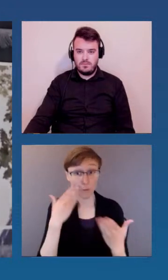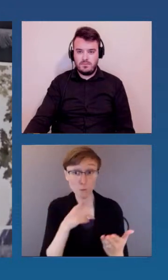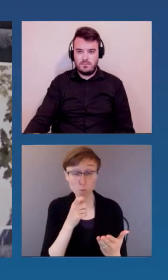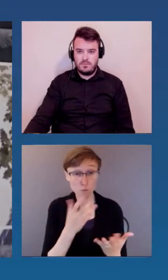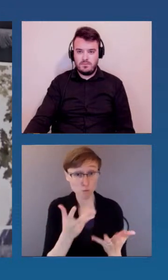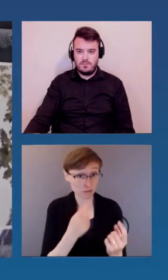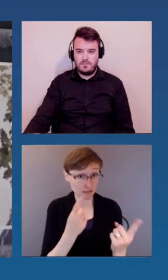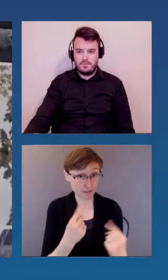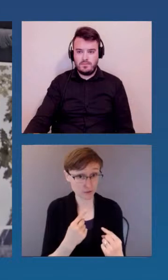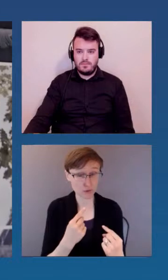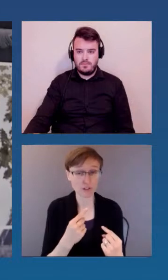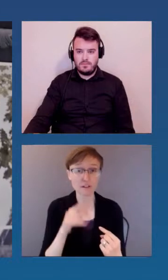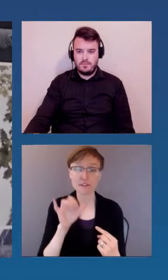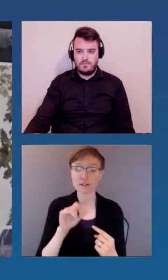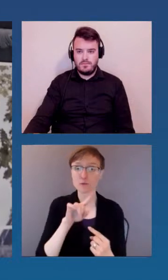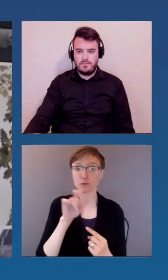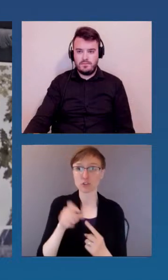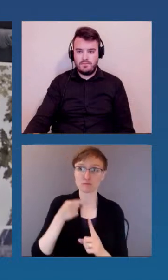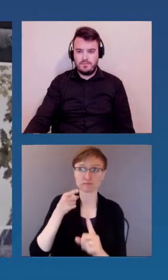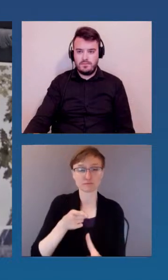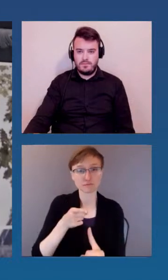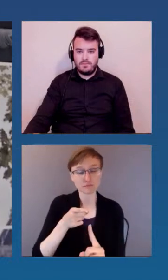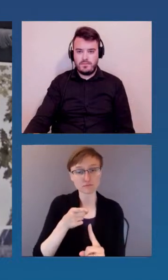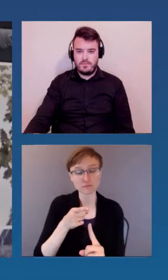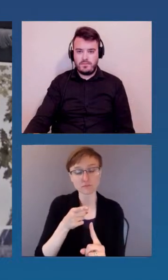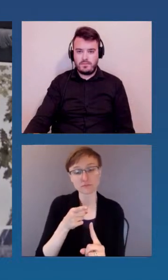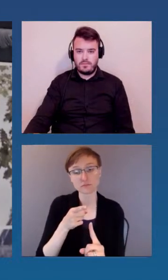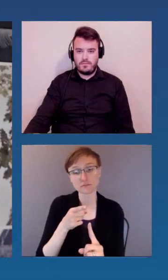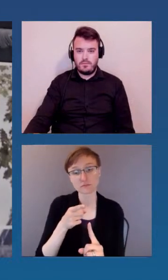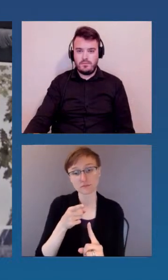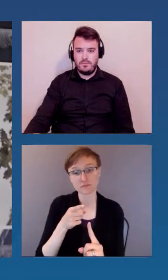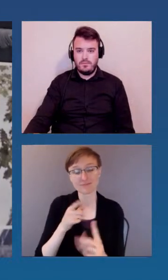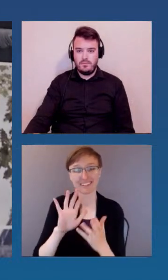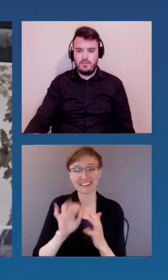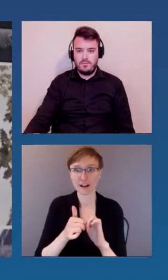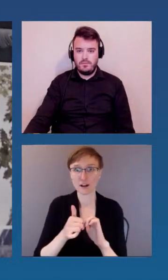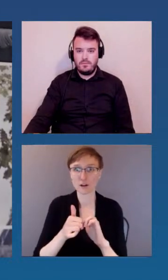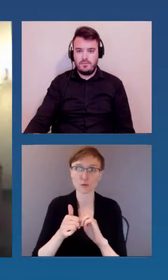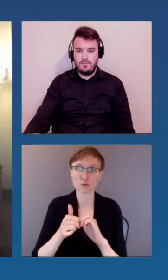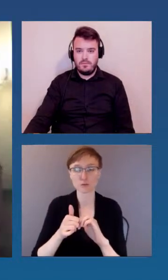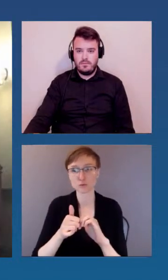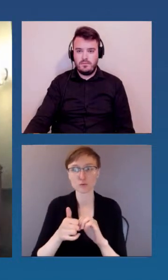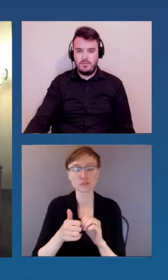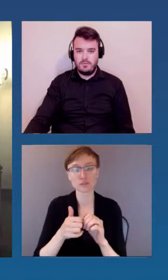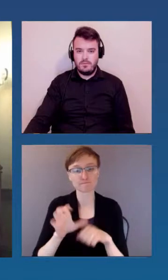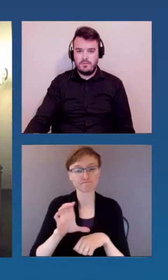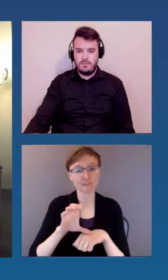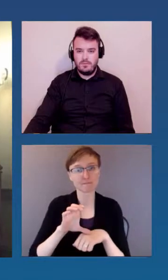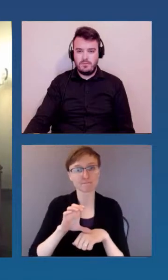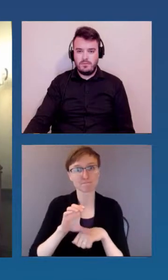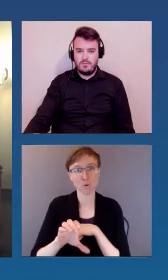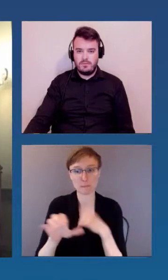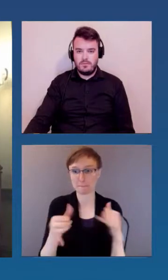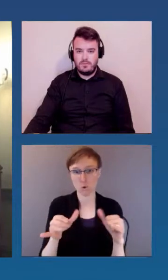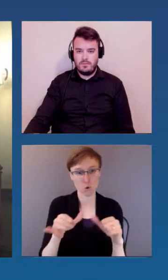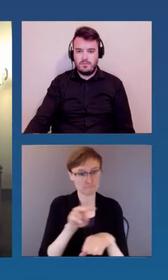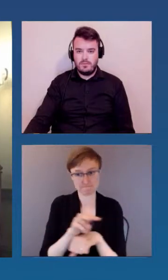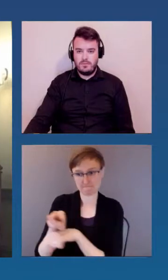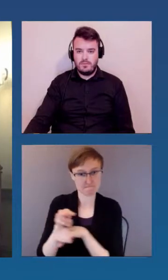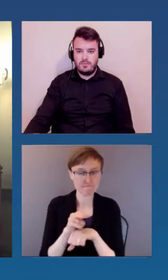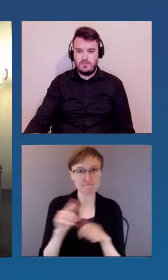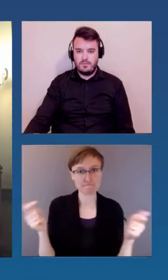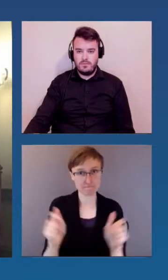Yes, the topic of today is focused on COVID-19 in post-secondary institutions. However, if there's another question for following up specifically on